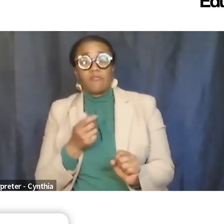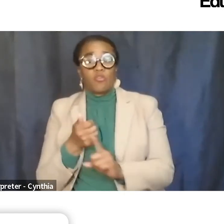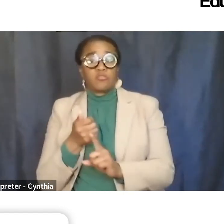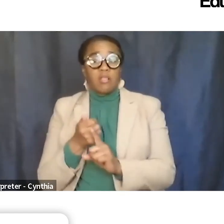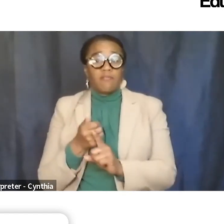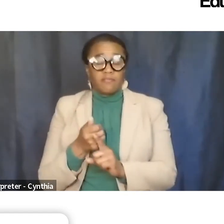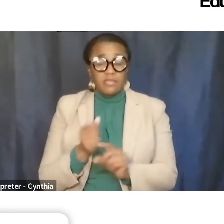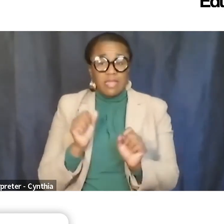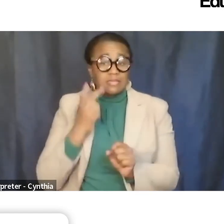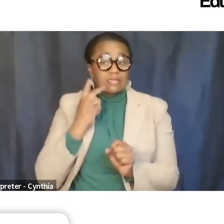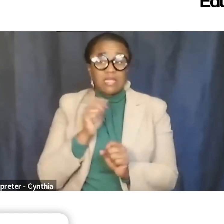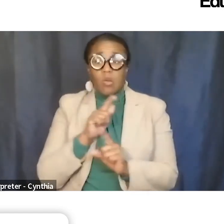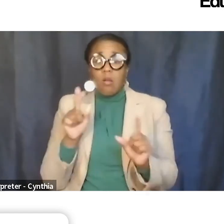Mm.